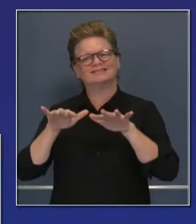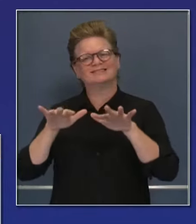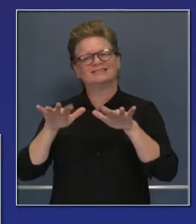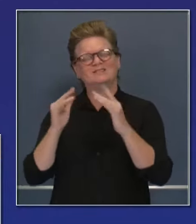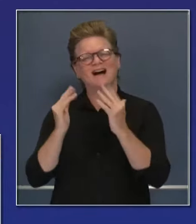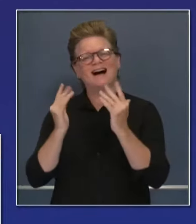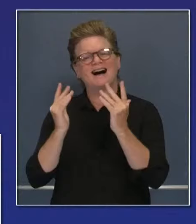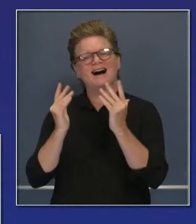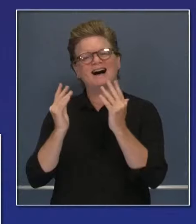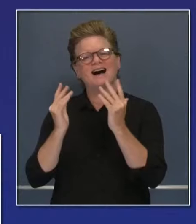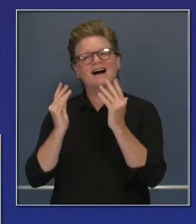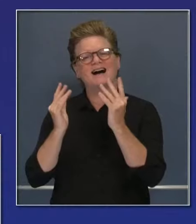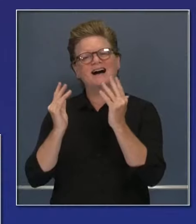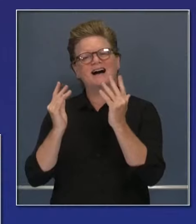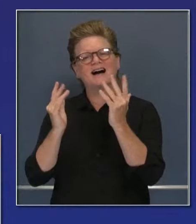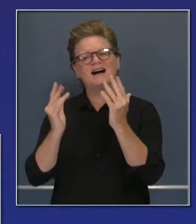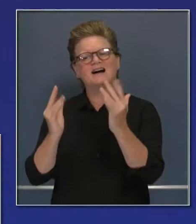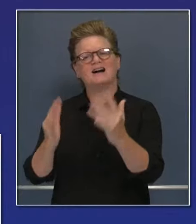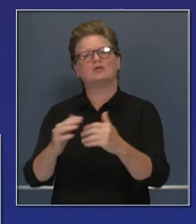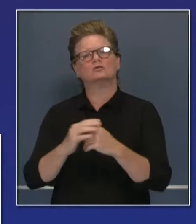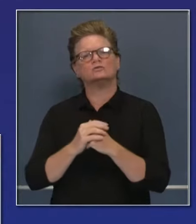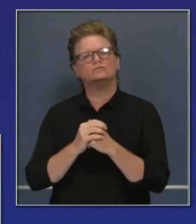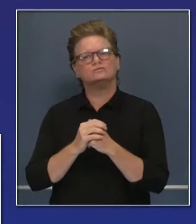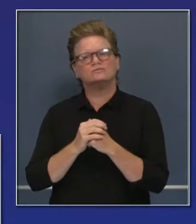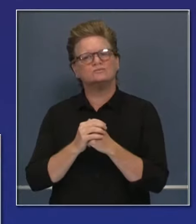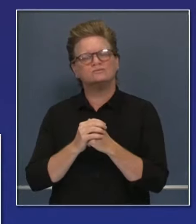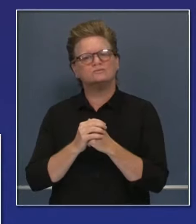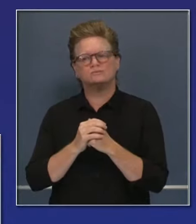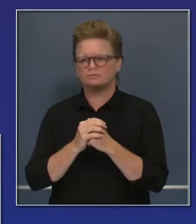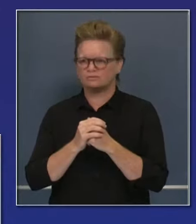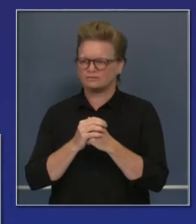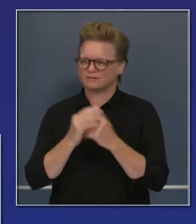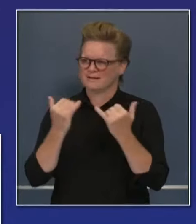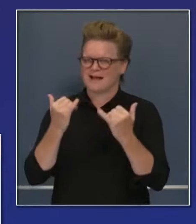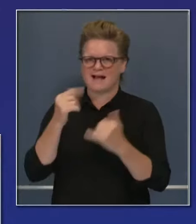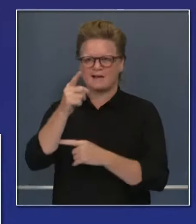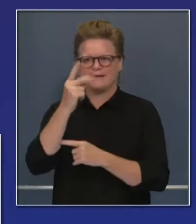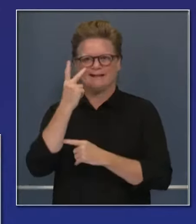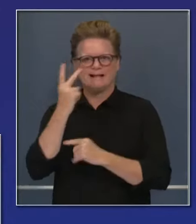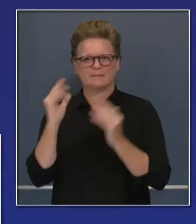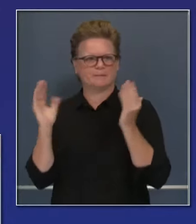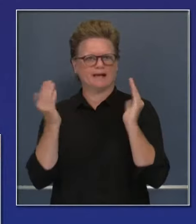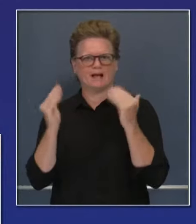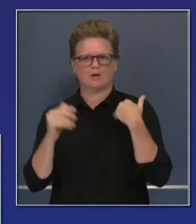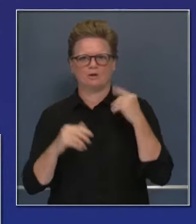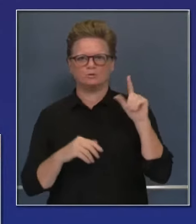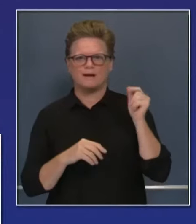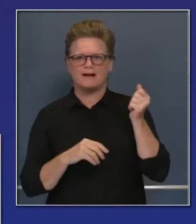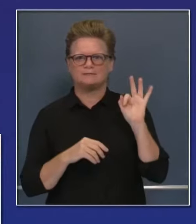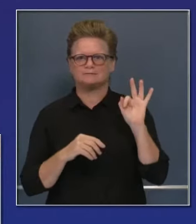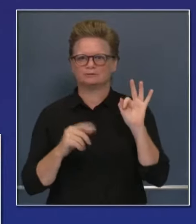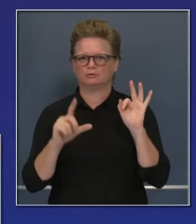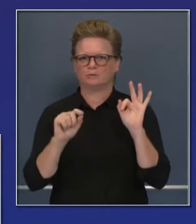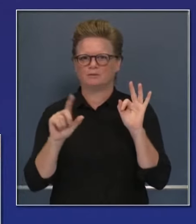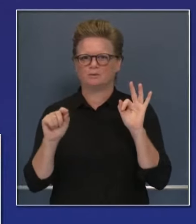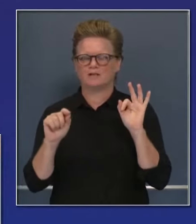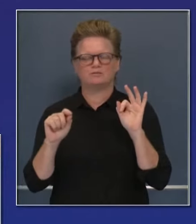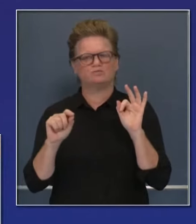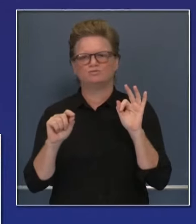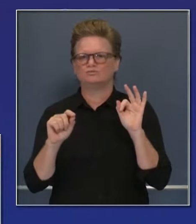recorded recent modern history, but nonetheless, you put it in comparison terms, in contrast to last year, it's